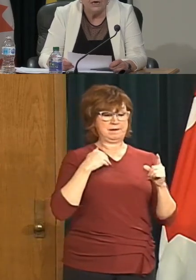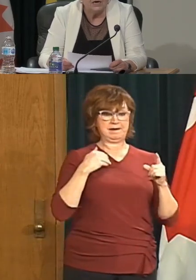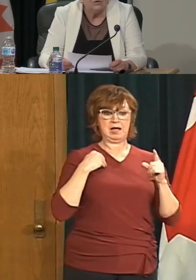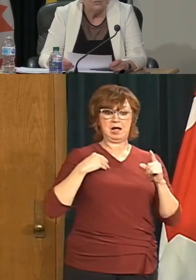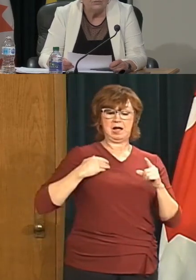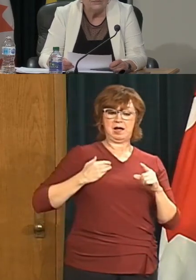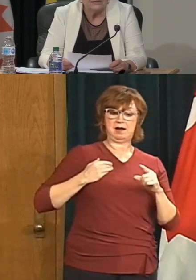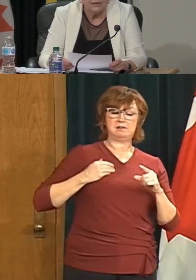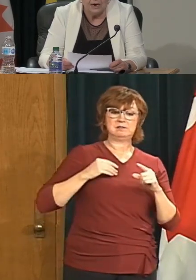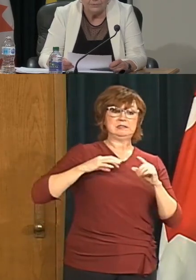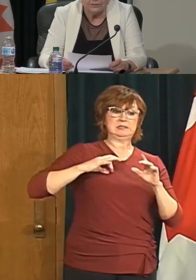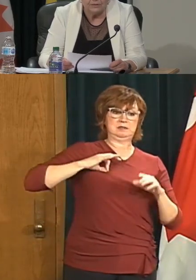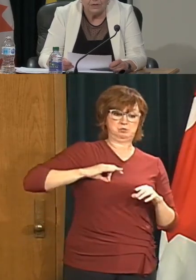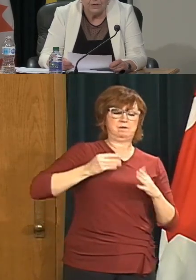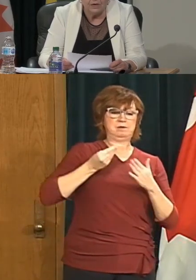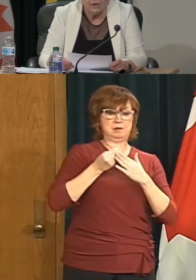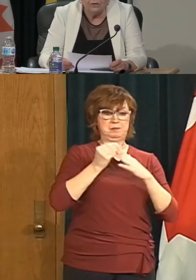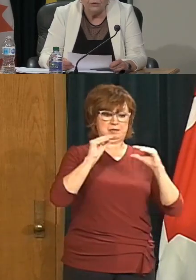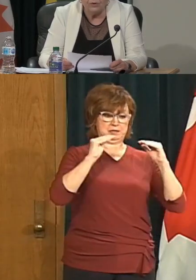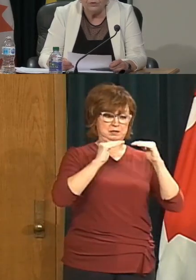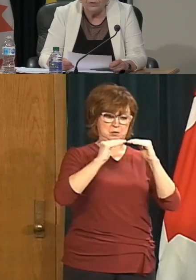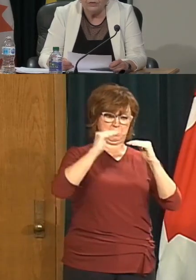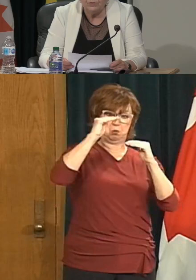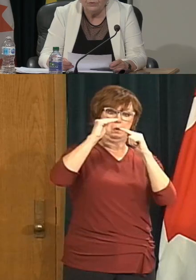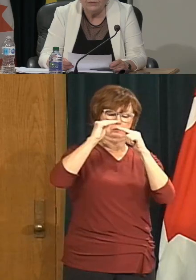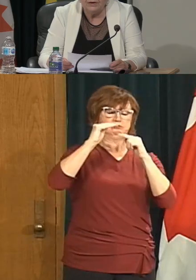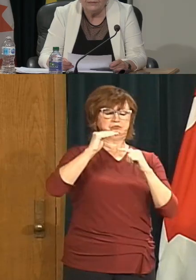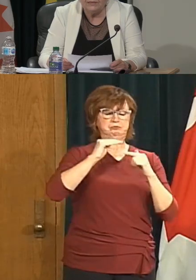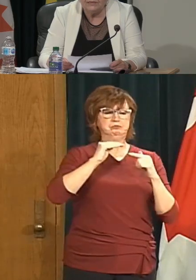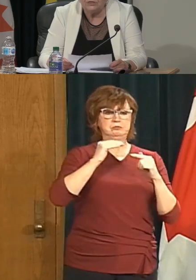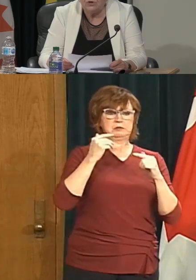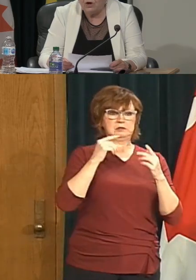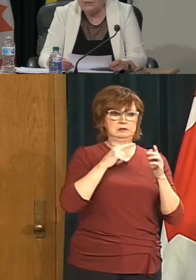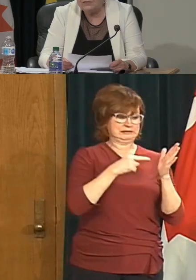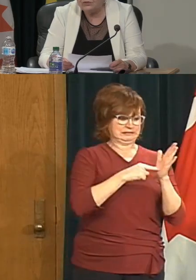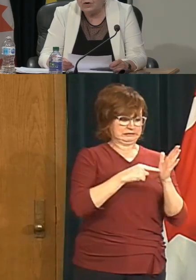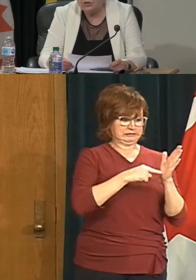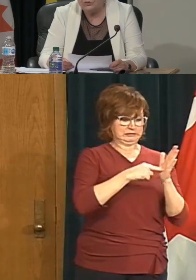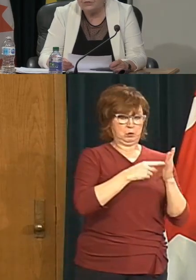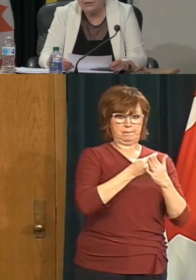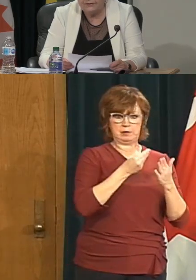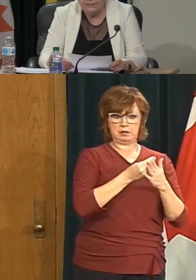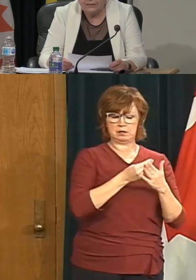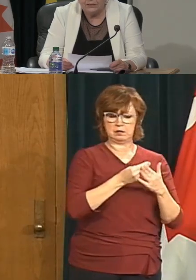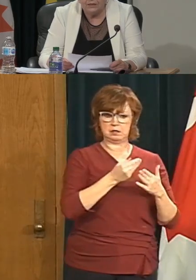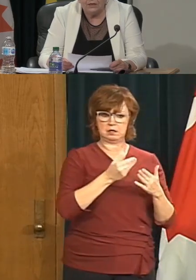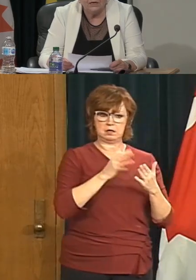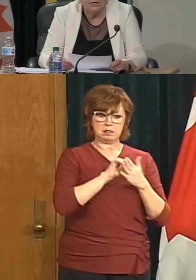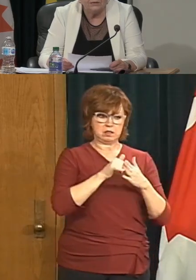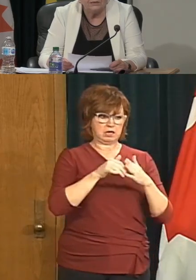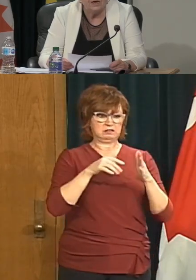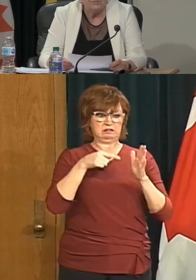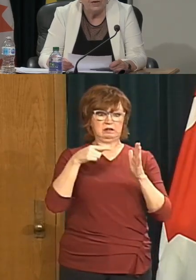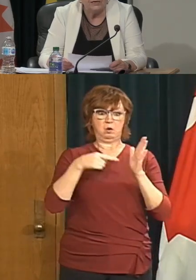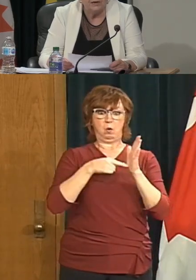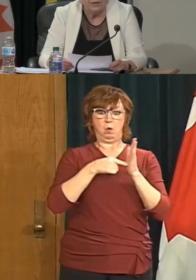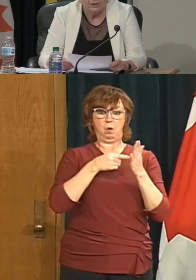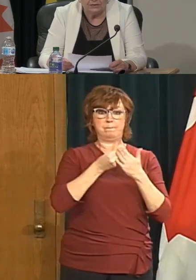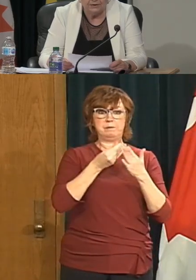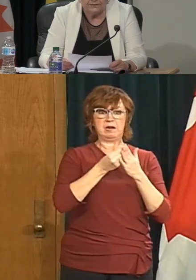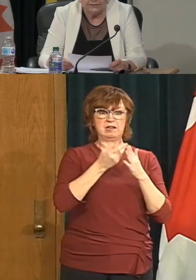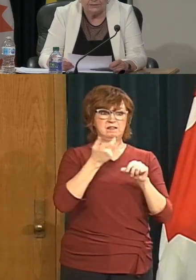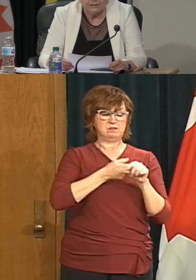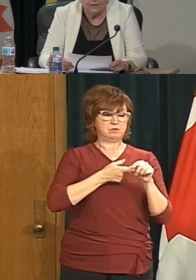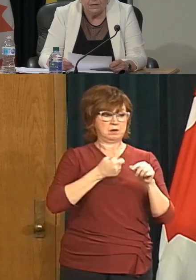pandemic and oil price collapse. The 2020-21 deficit is not a structural deficit. It is a